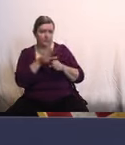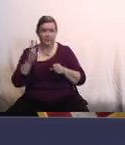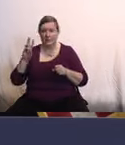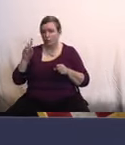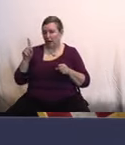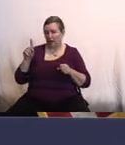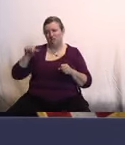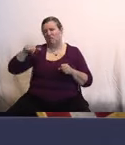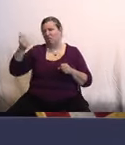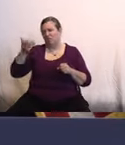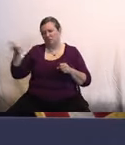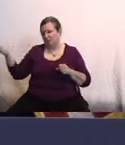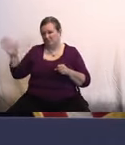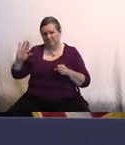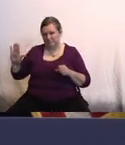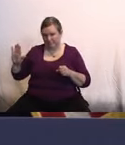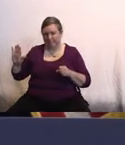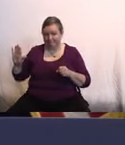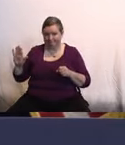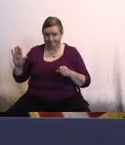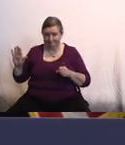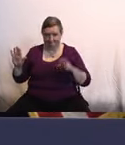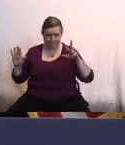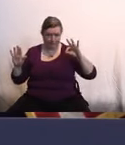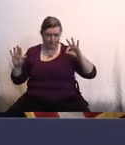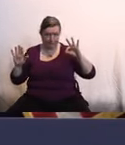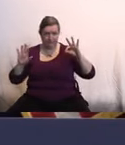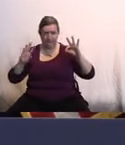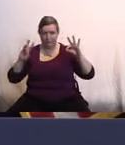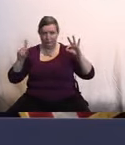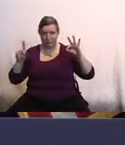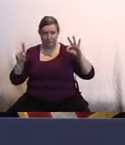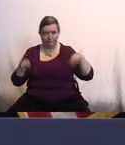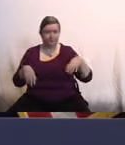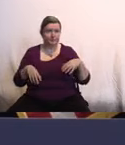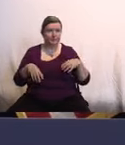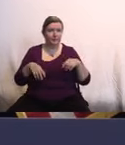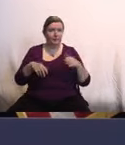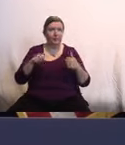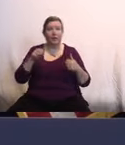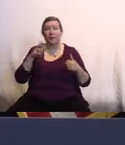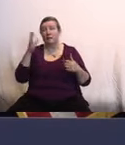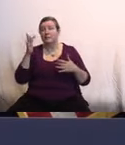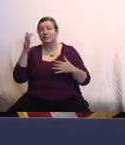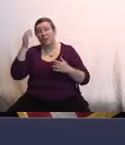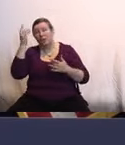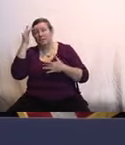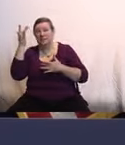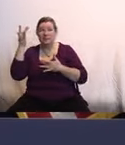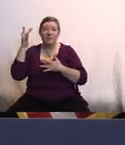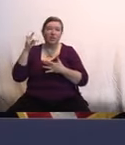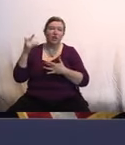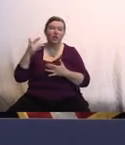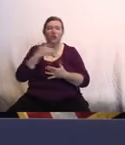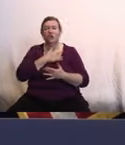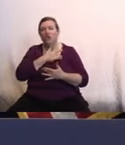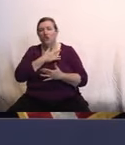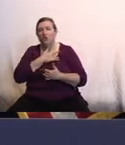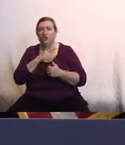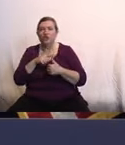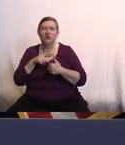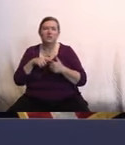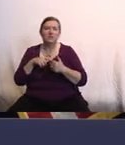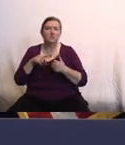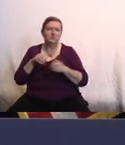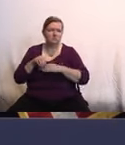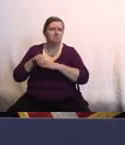even though it's incidental, it could, particularly cardiovascular, pulmonary disease, it could still have an impact